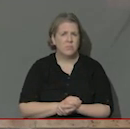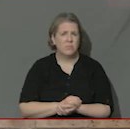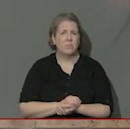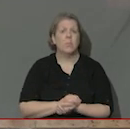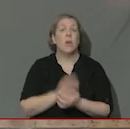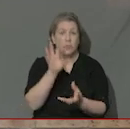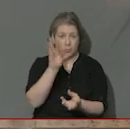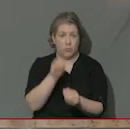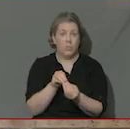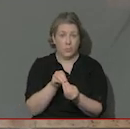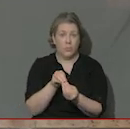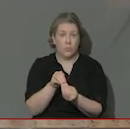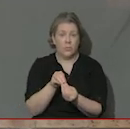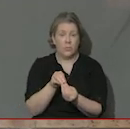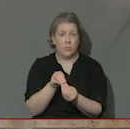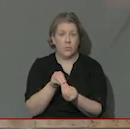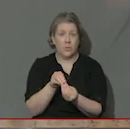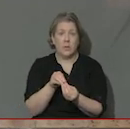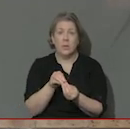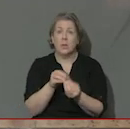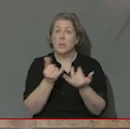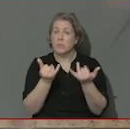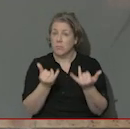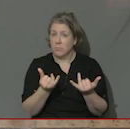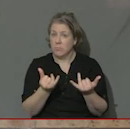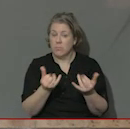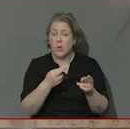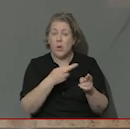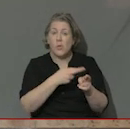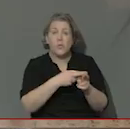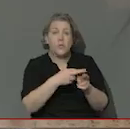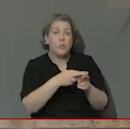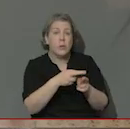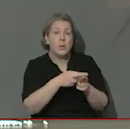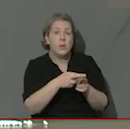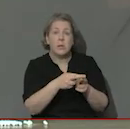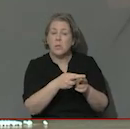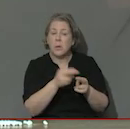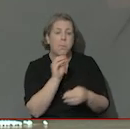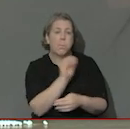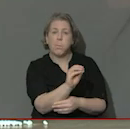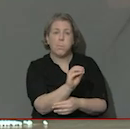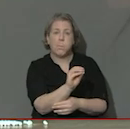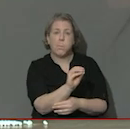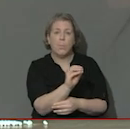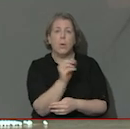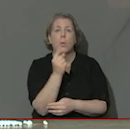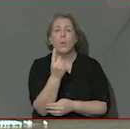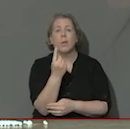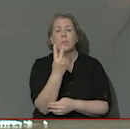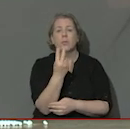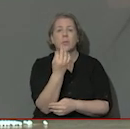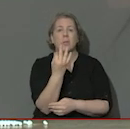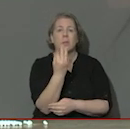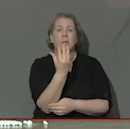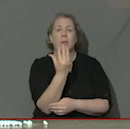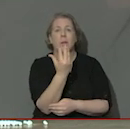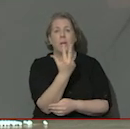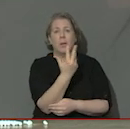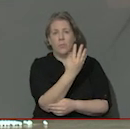the total. So our rent, we can just write that figure in, 123,984.